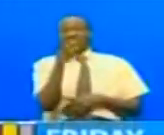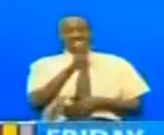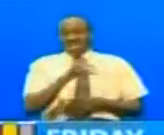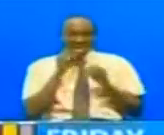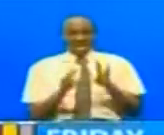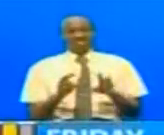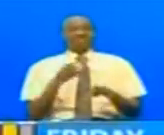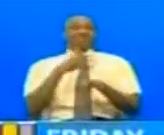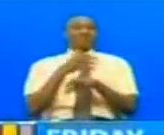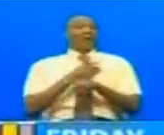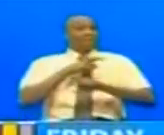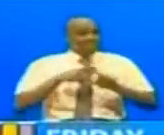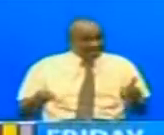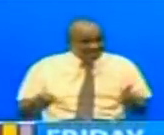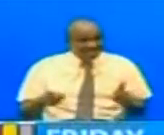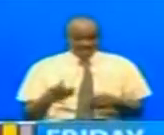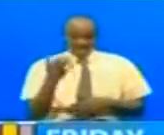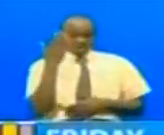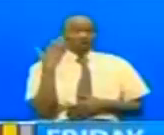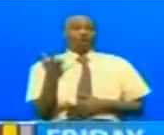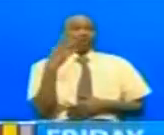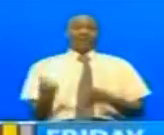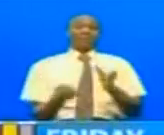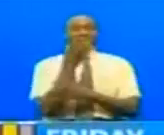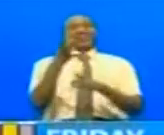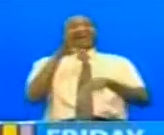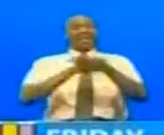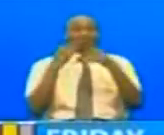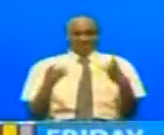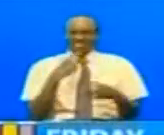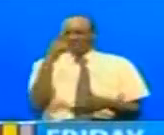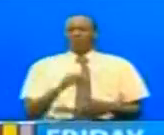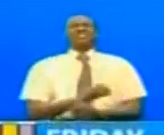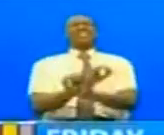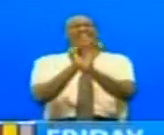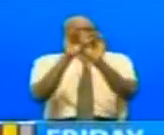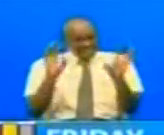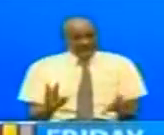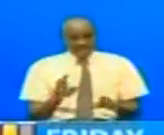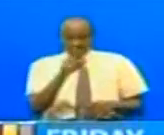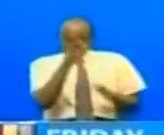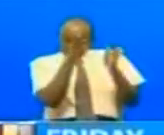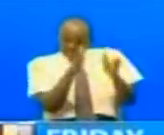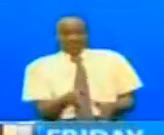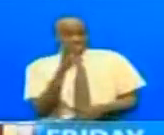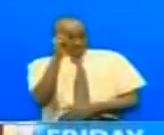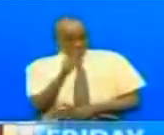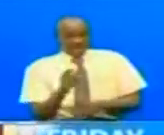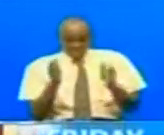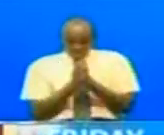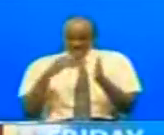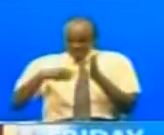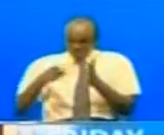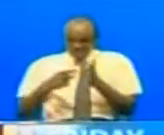area. However, documentary evidence has now emerged, proving a direct link between the embattled MP and the killer